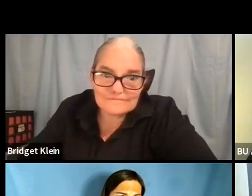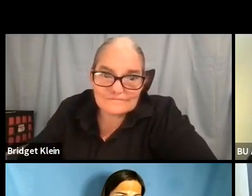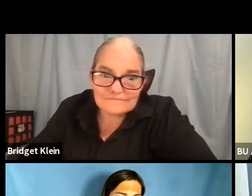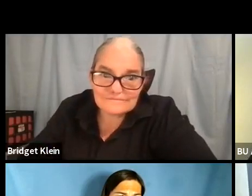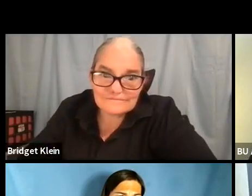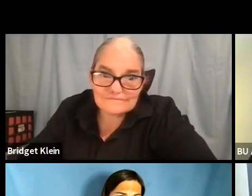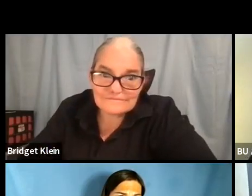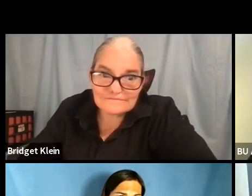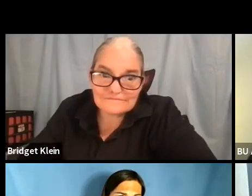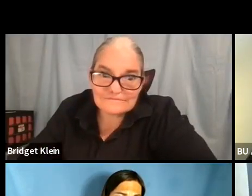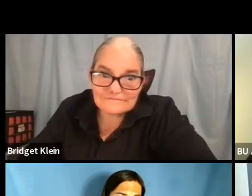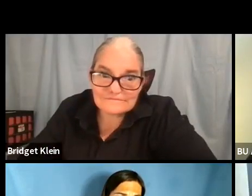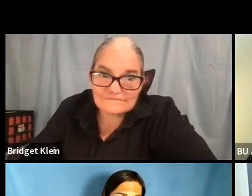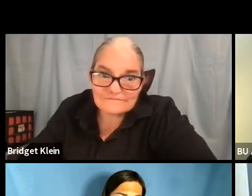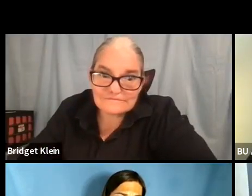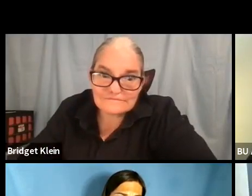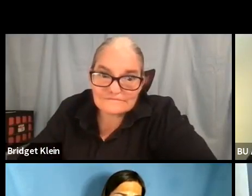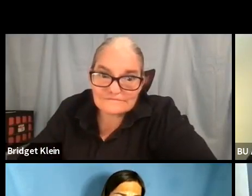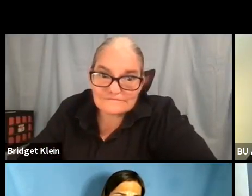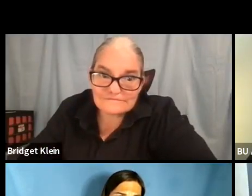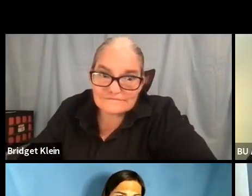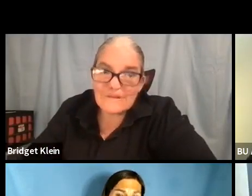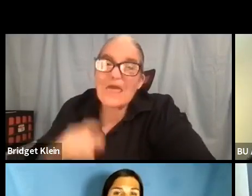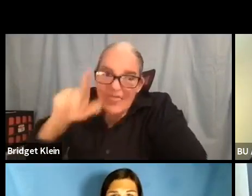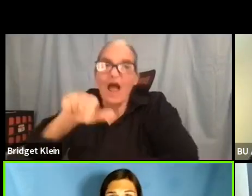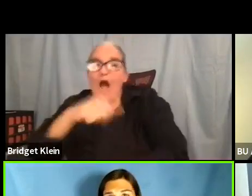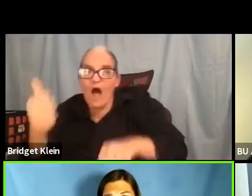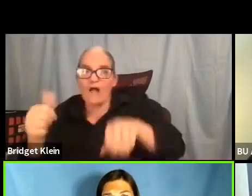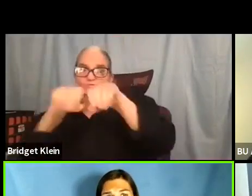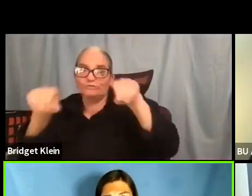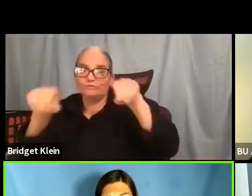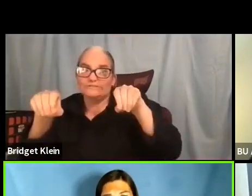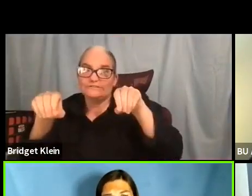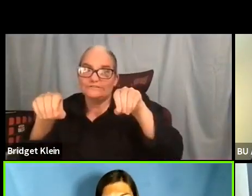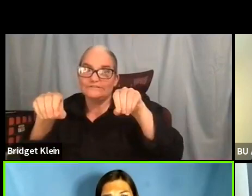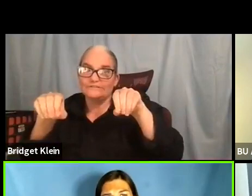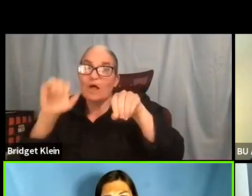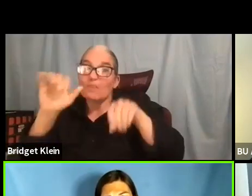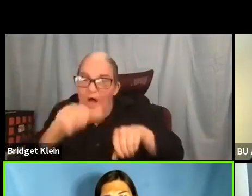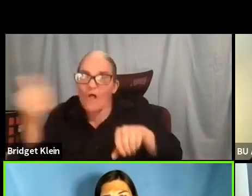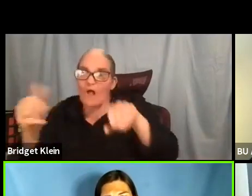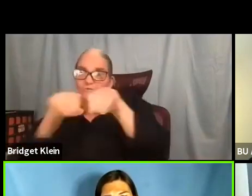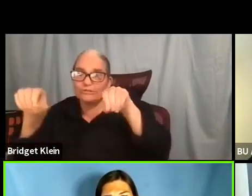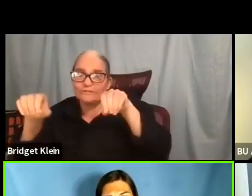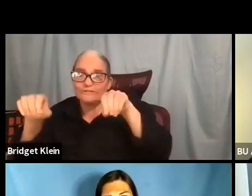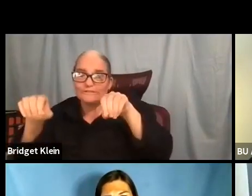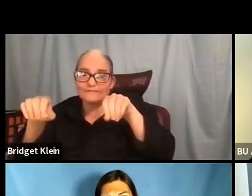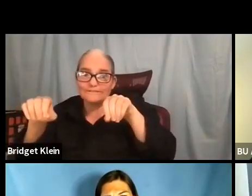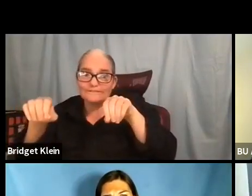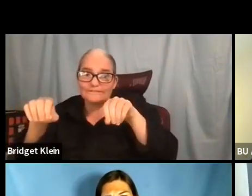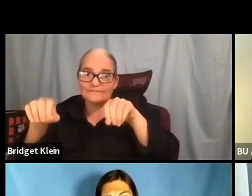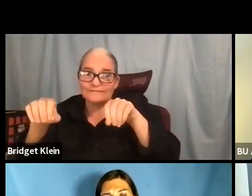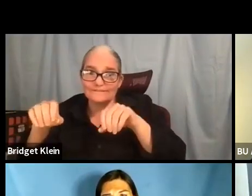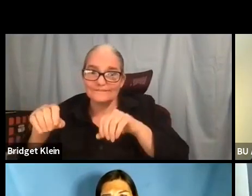Now, Also be an ASL specialist. okay. That's another degree